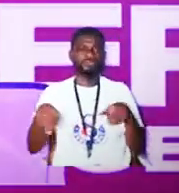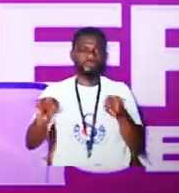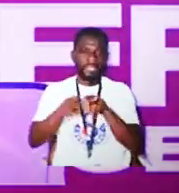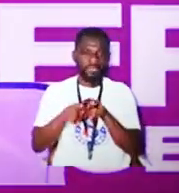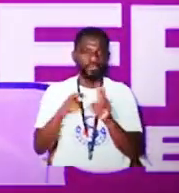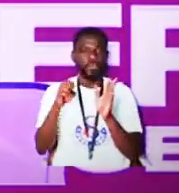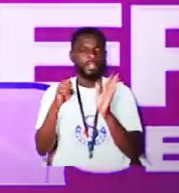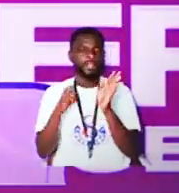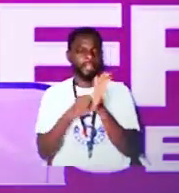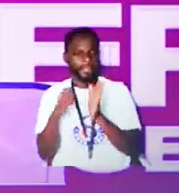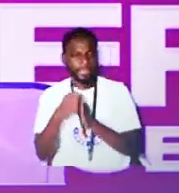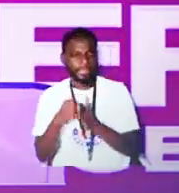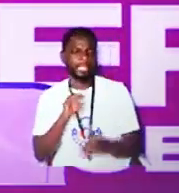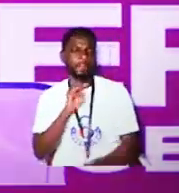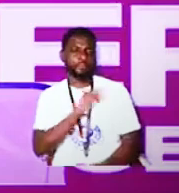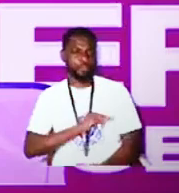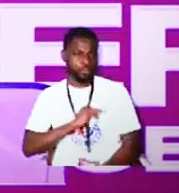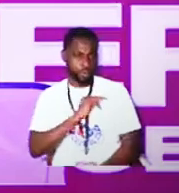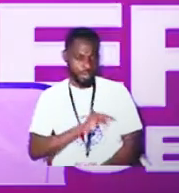ethics, and morals.